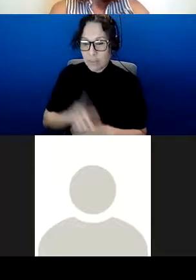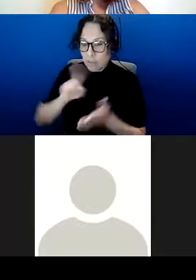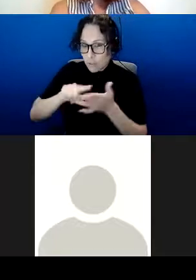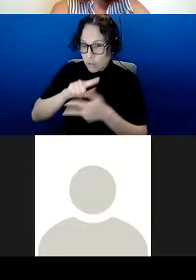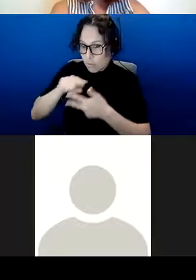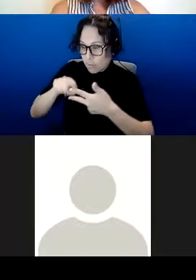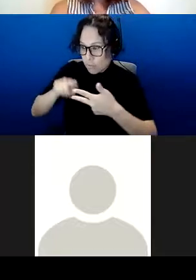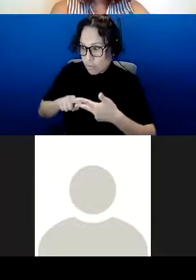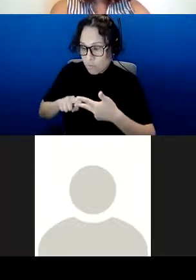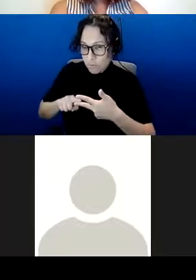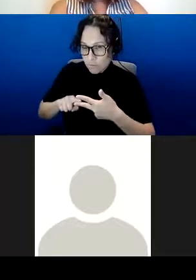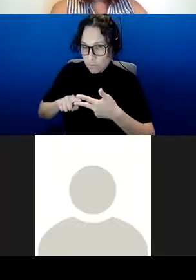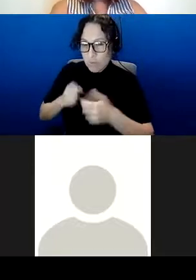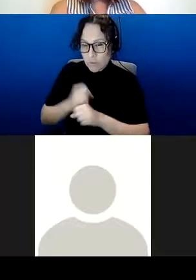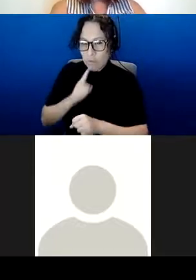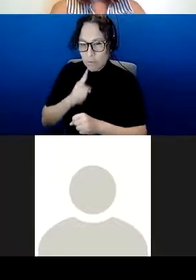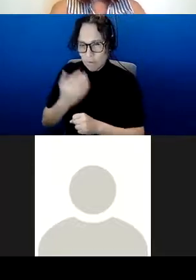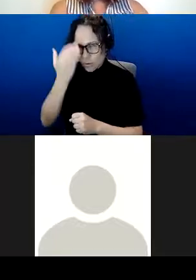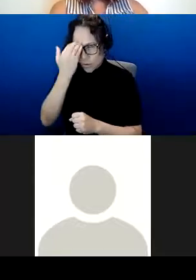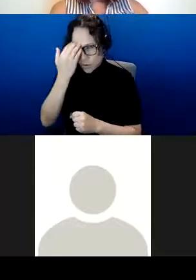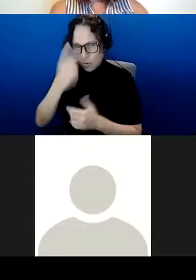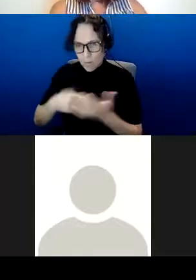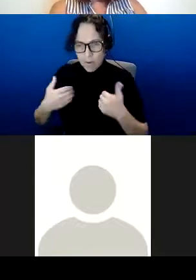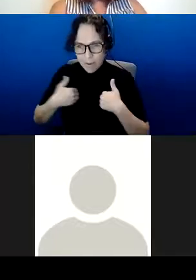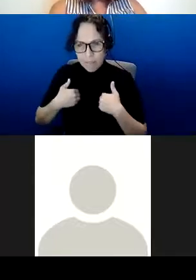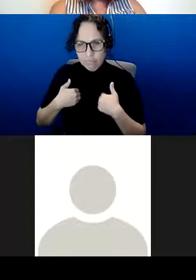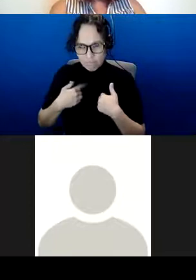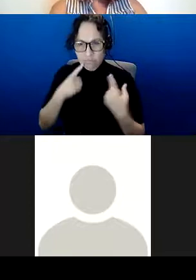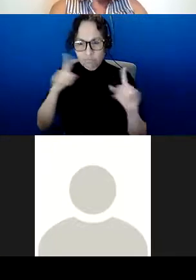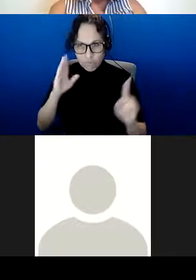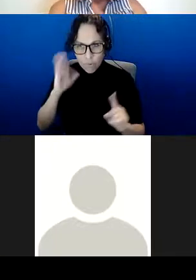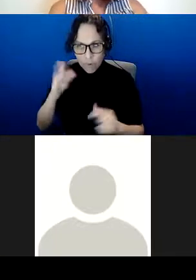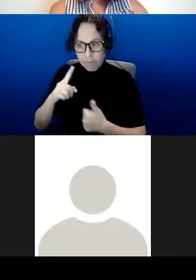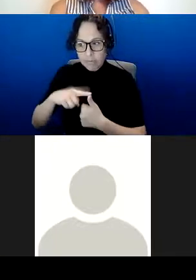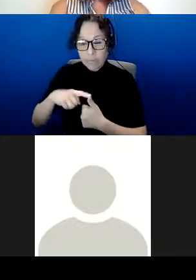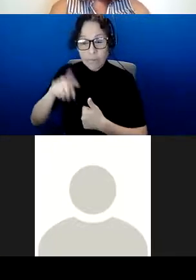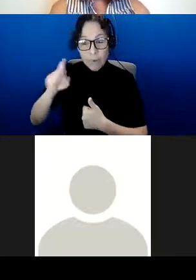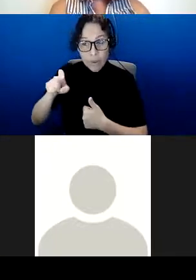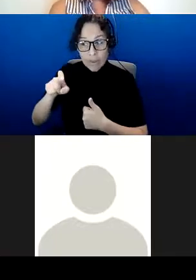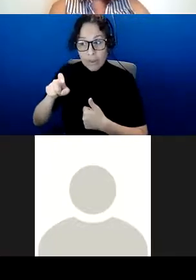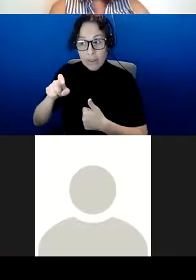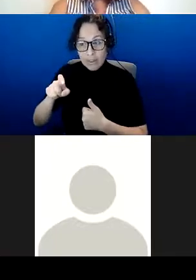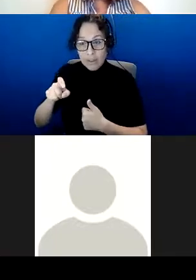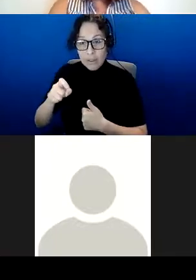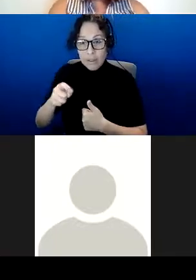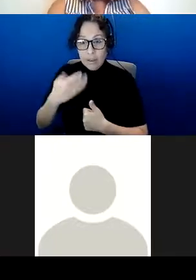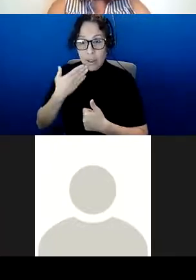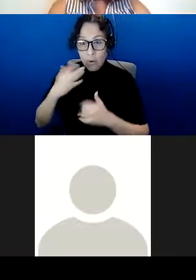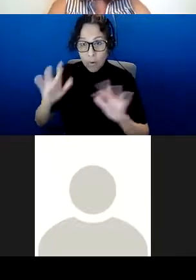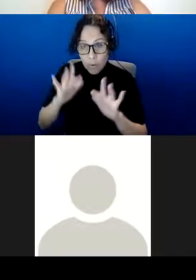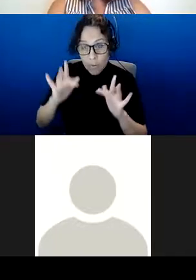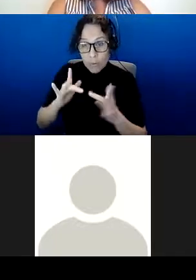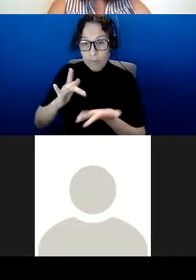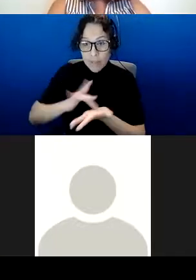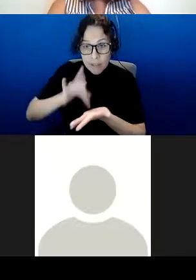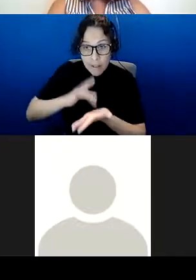it is we're going to need to be successful. We're going to need a working computer, tablet, or